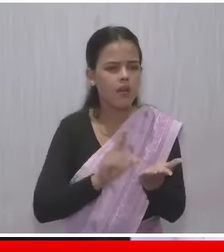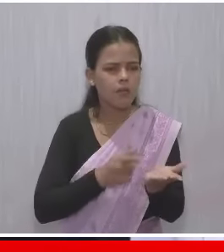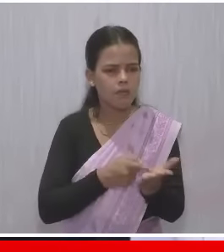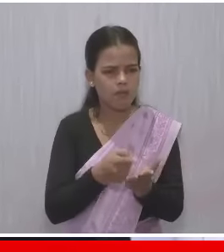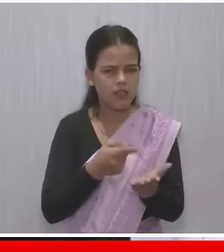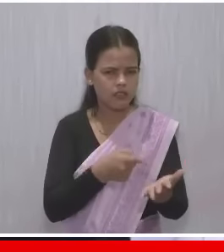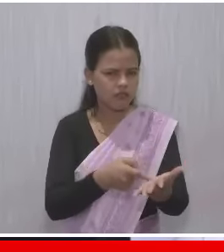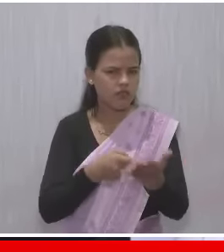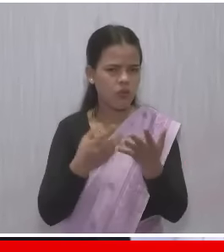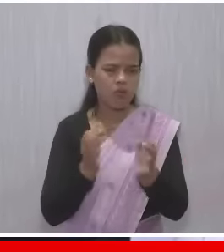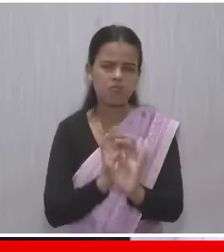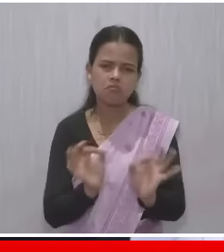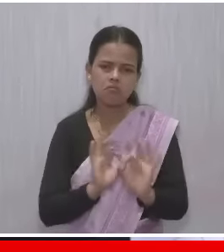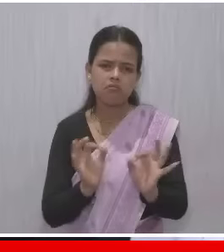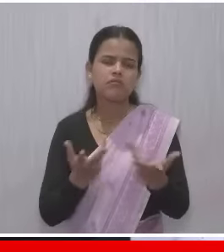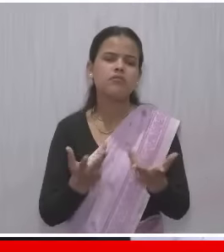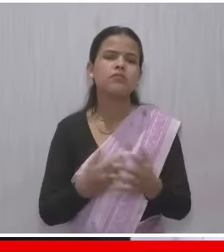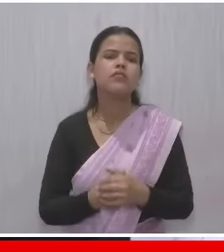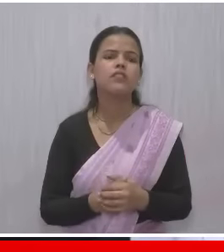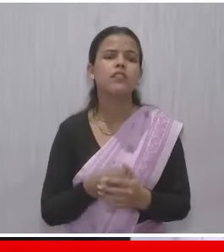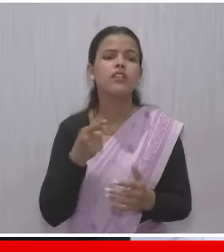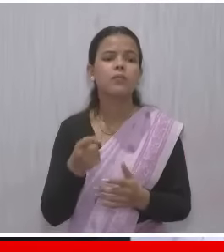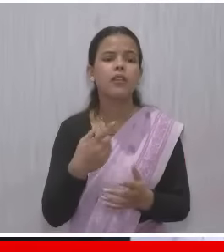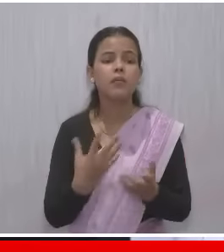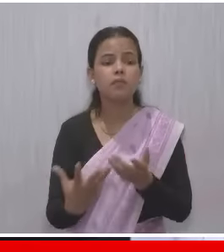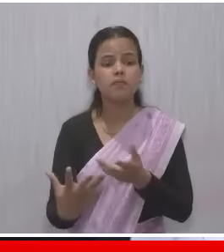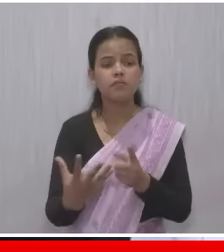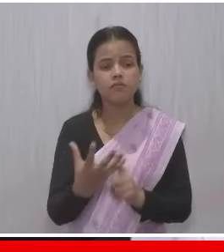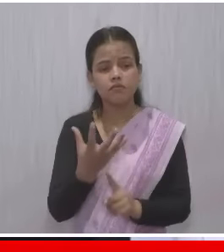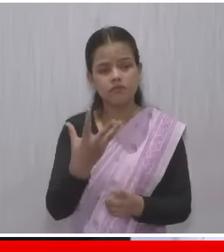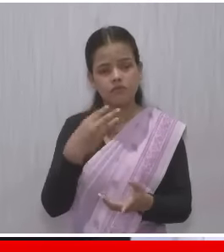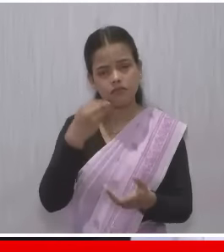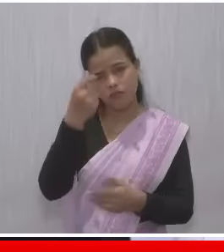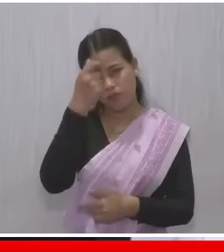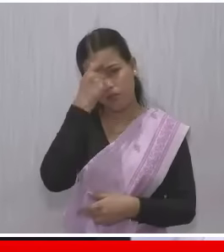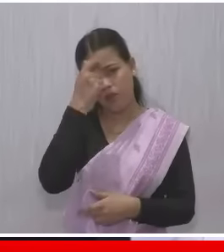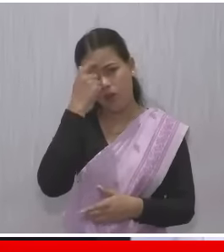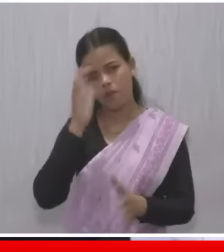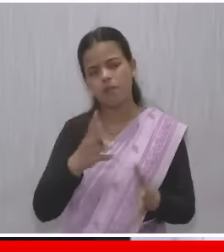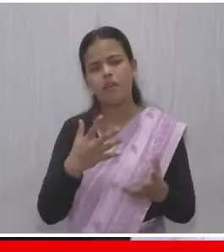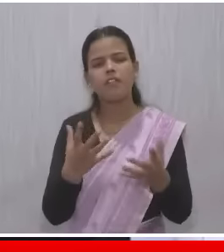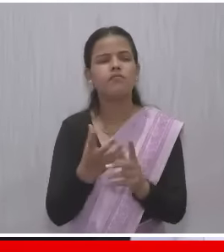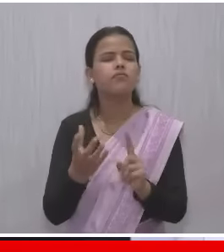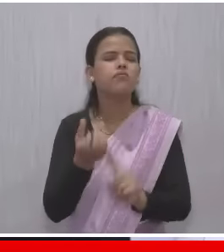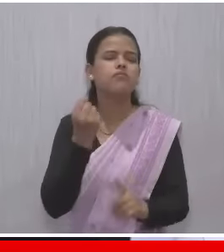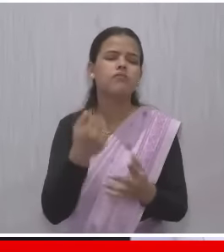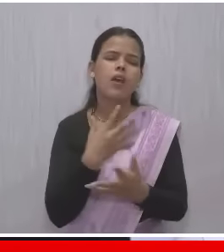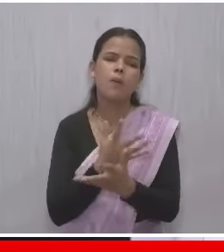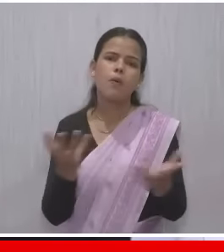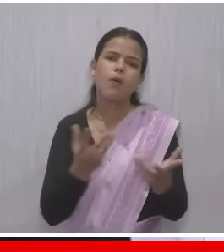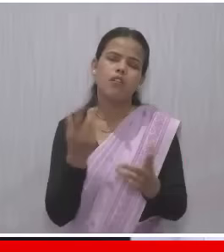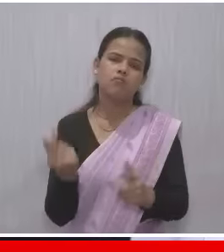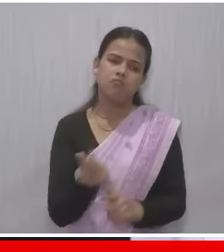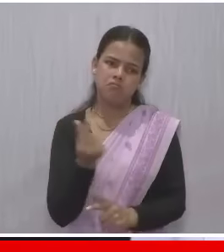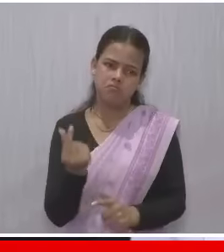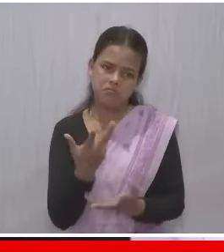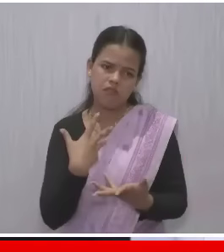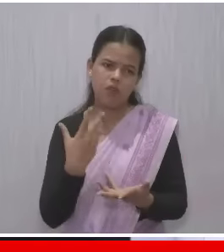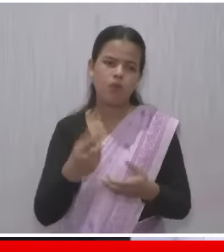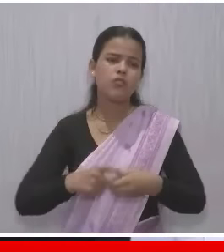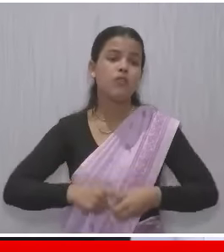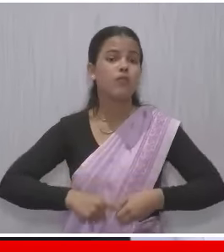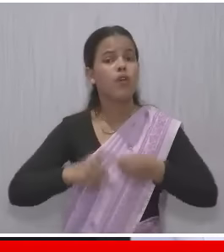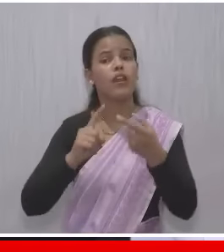talent. And they just grapple with that issue. So it's not just that we give them quality